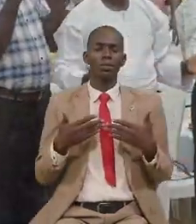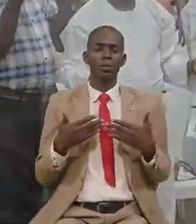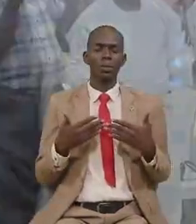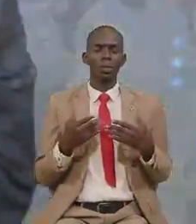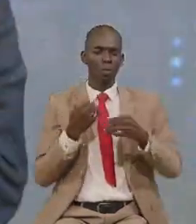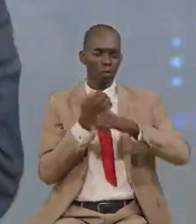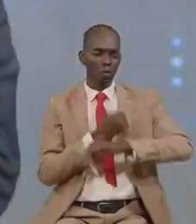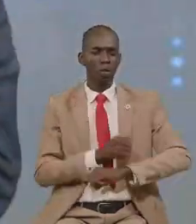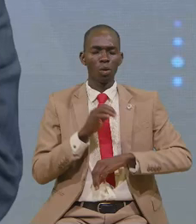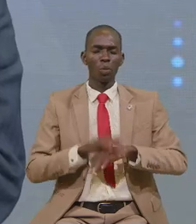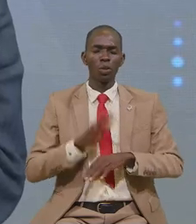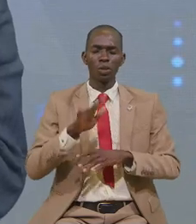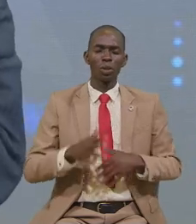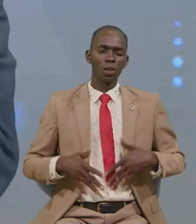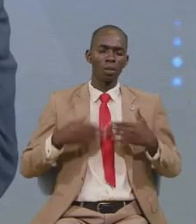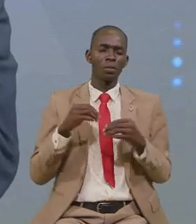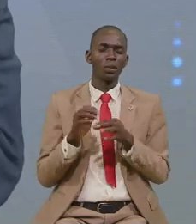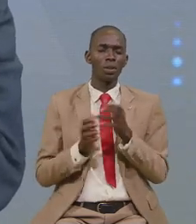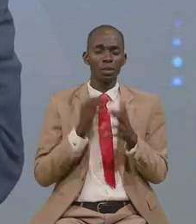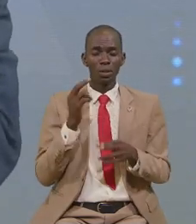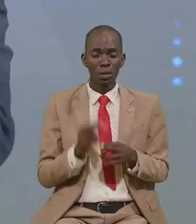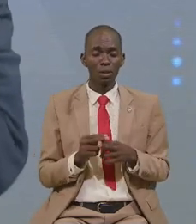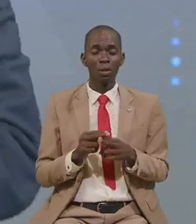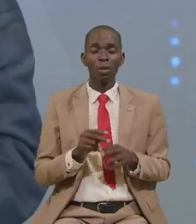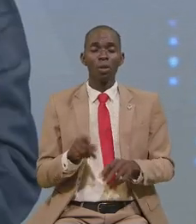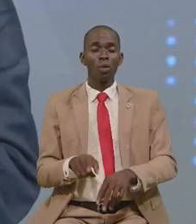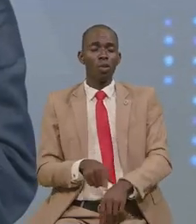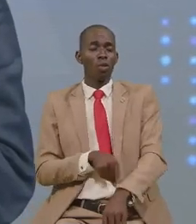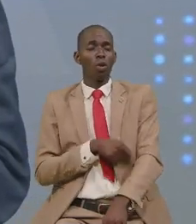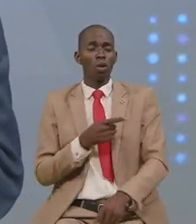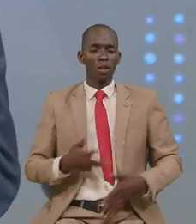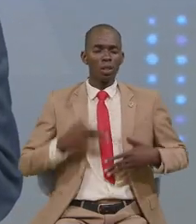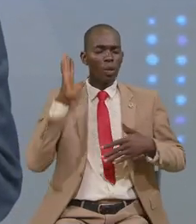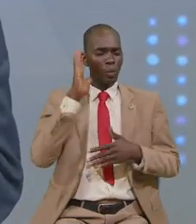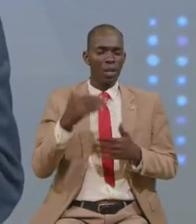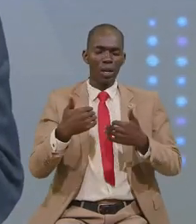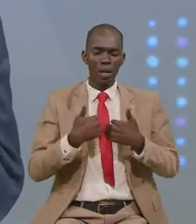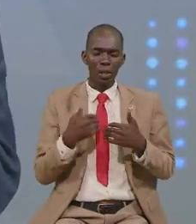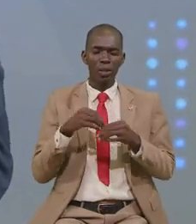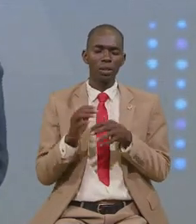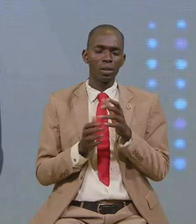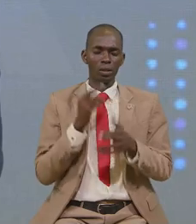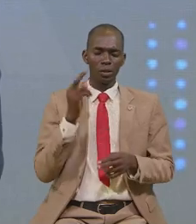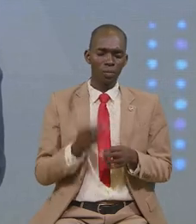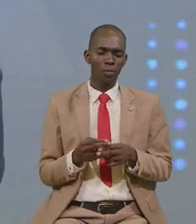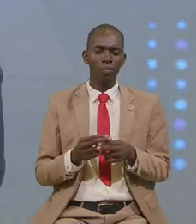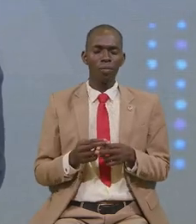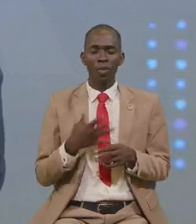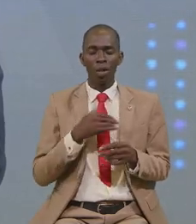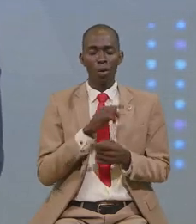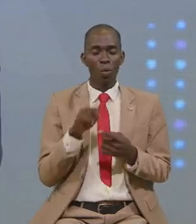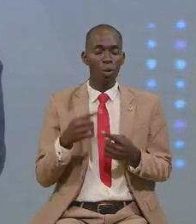Preservation upon your life. Long life you will have. And when we come